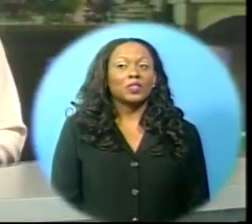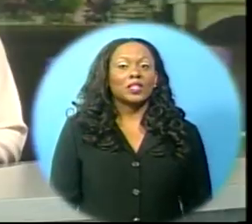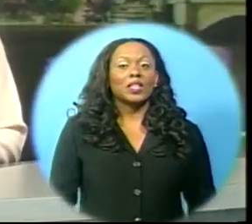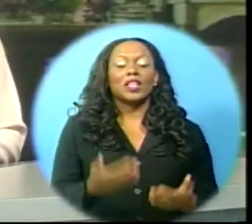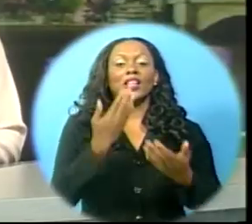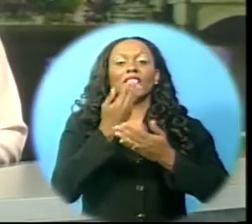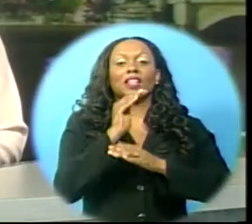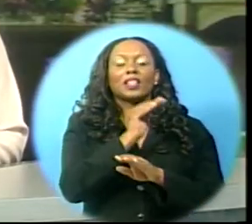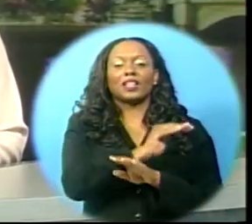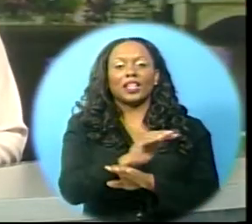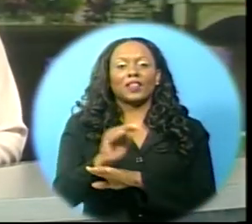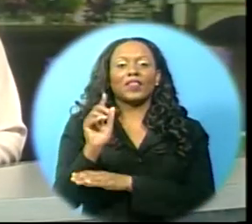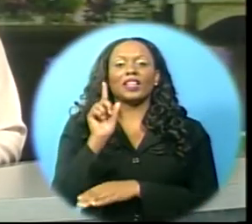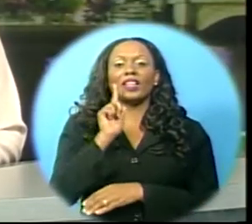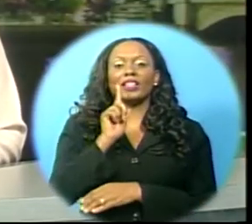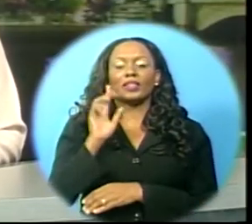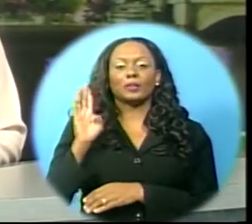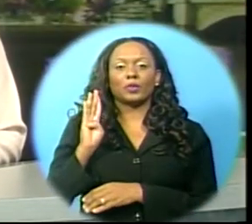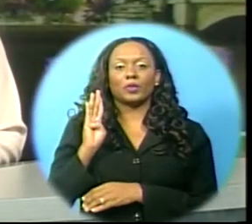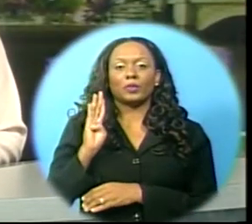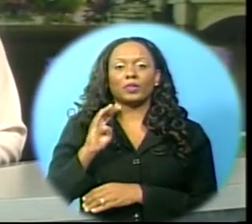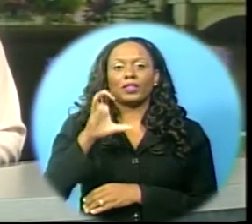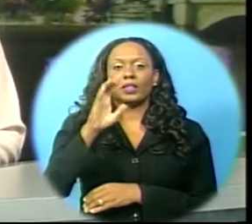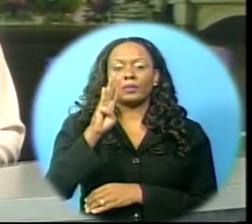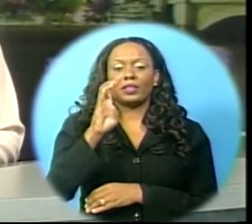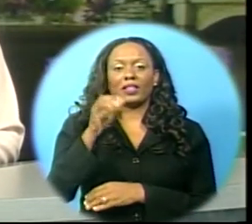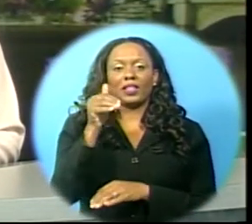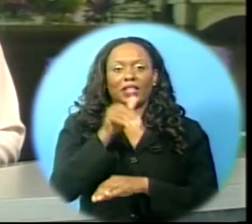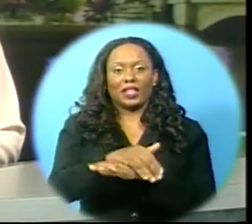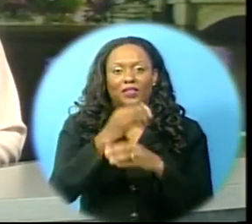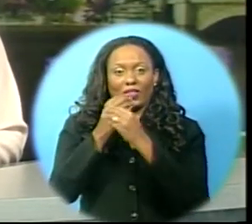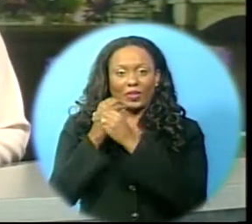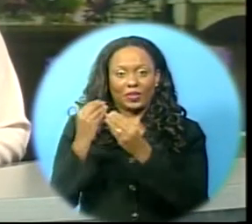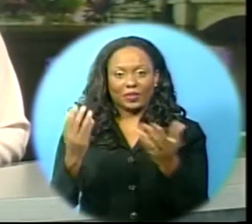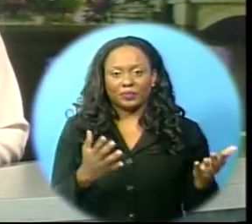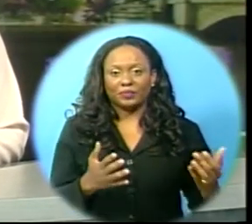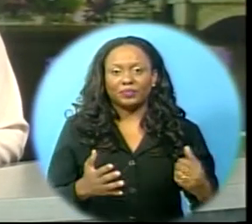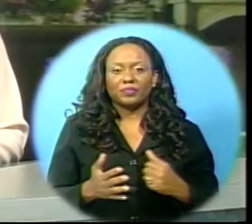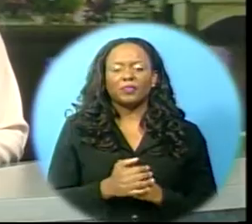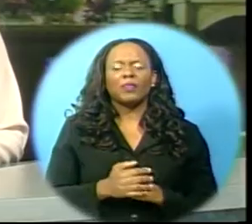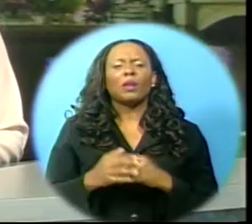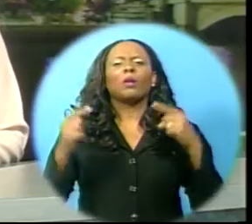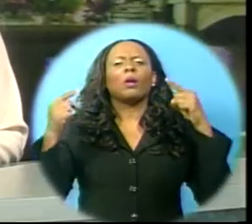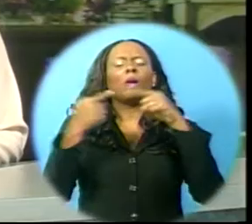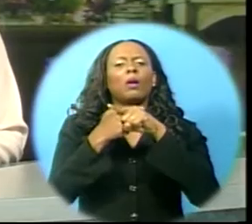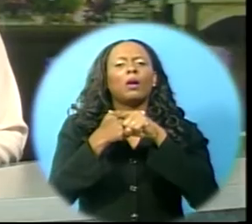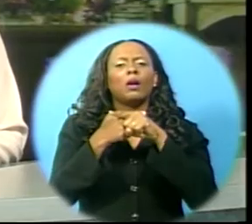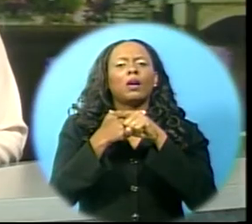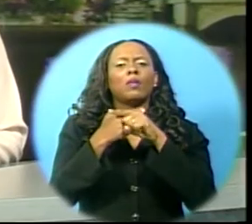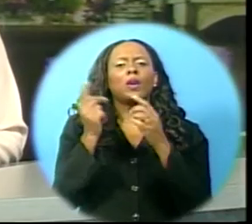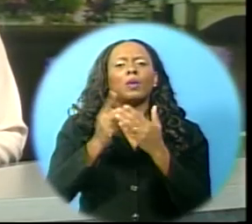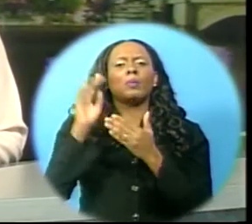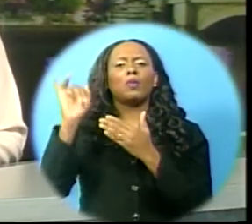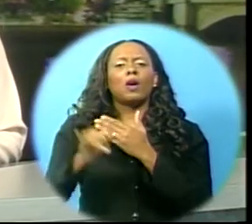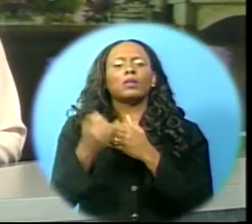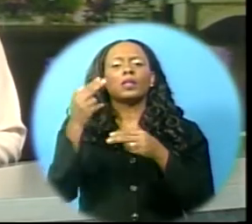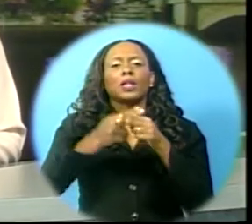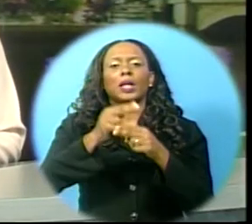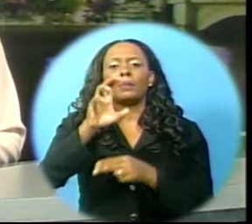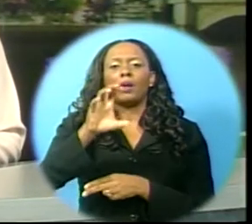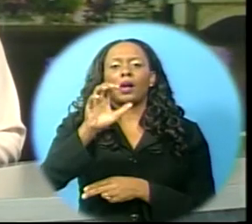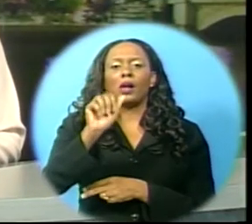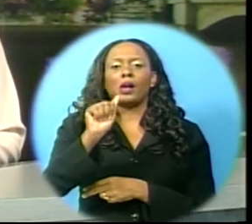Very good evening to you. I'm Lisa Broom. This is the CBC Evening News. Barbadians are being assured tonight the controversial